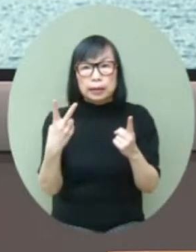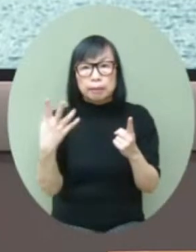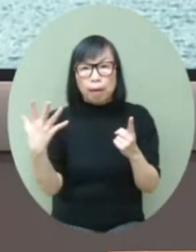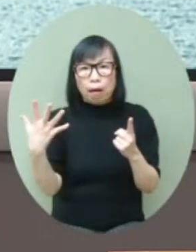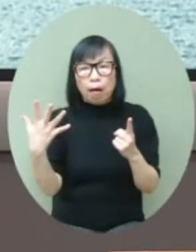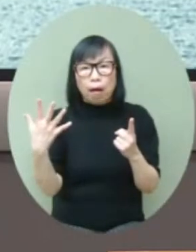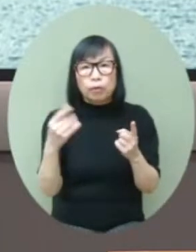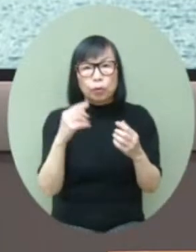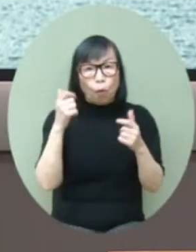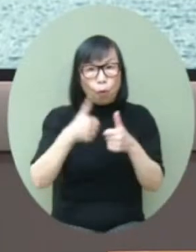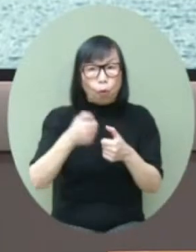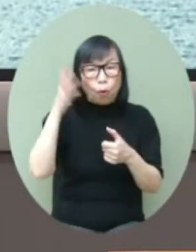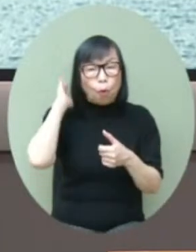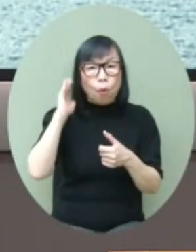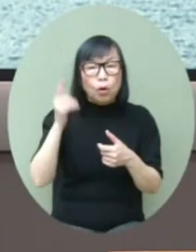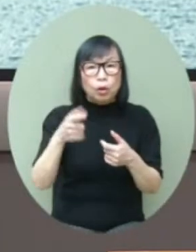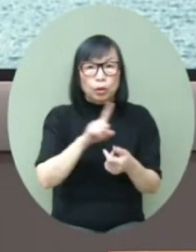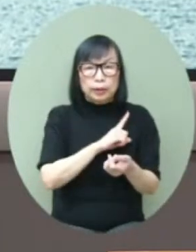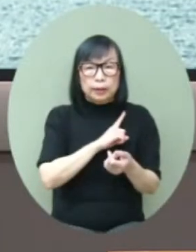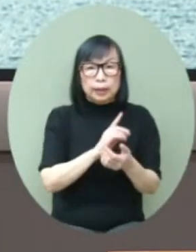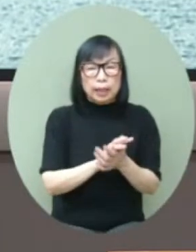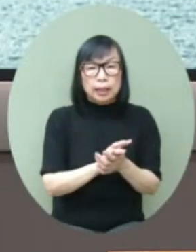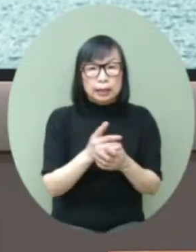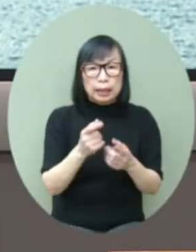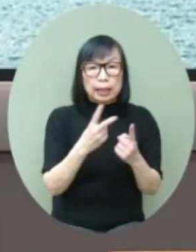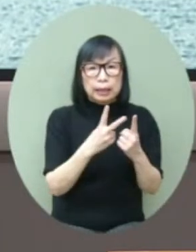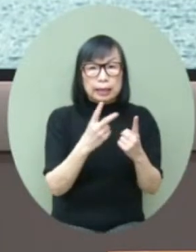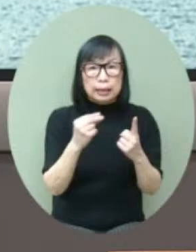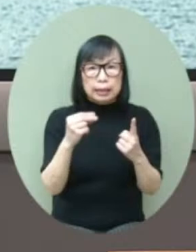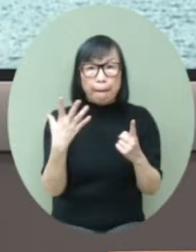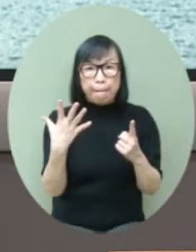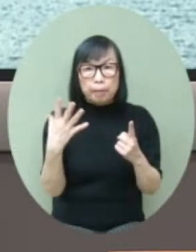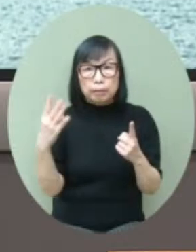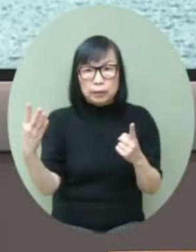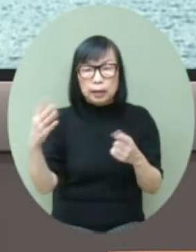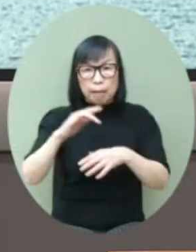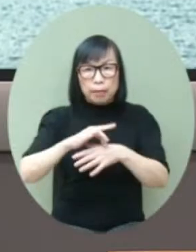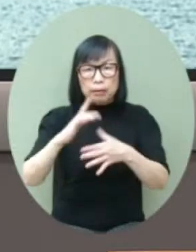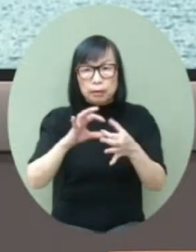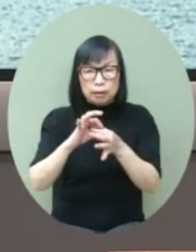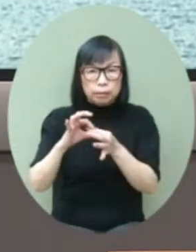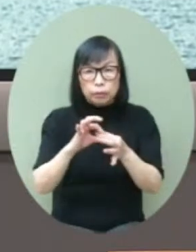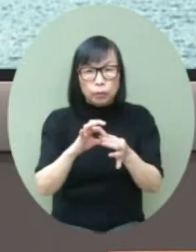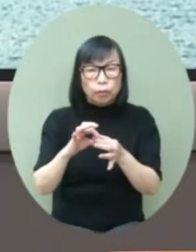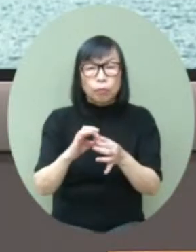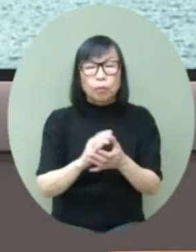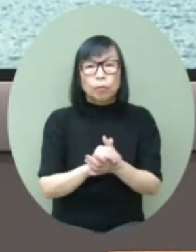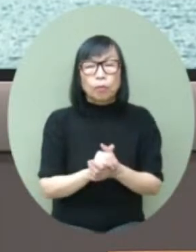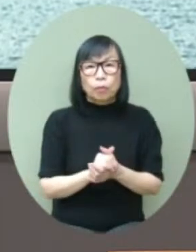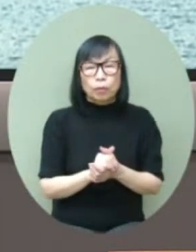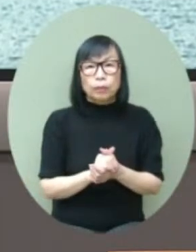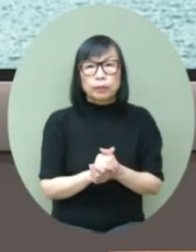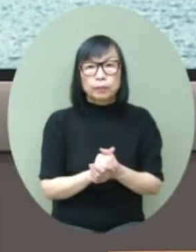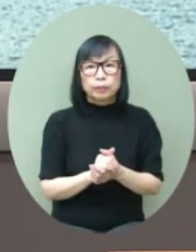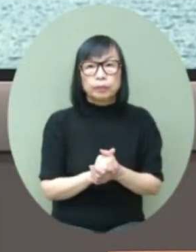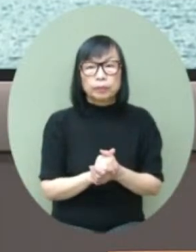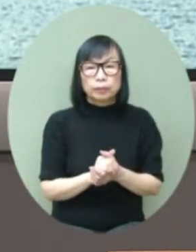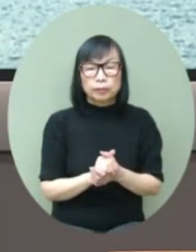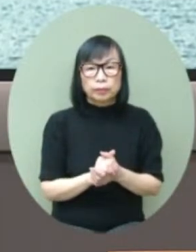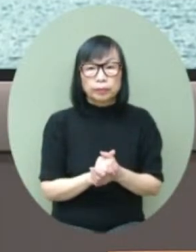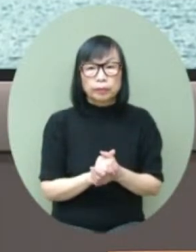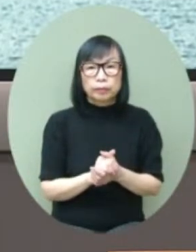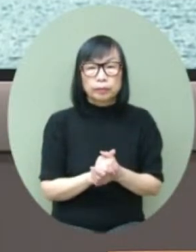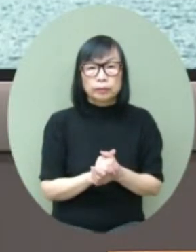So she is the husband of 12825, and she is also the close contact of